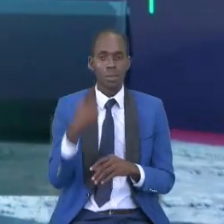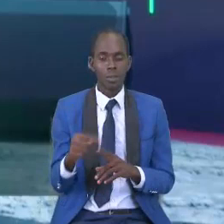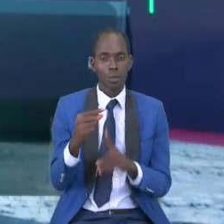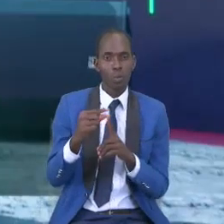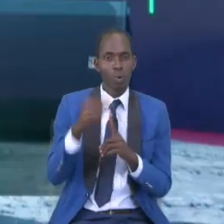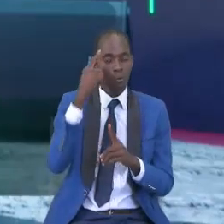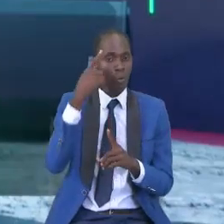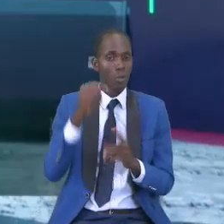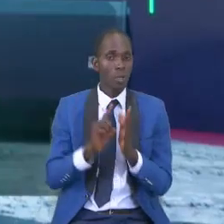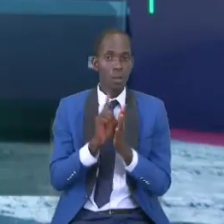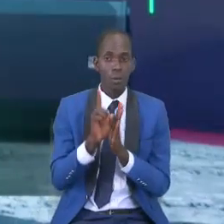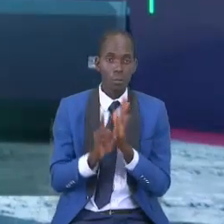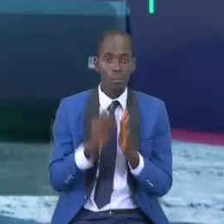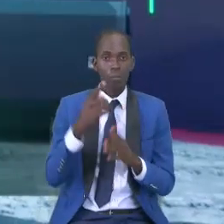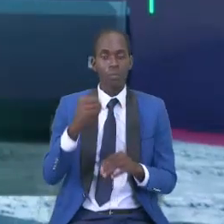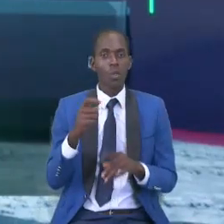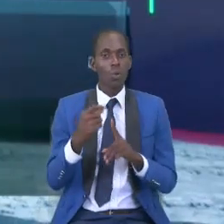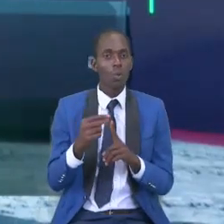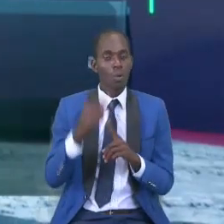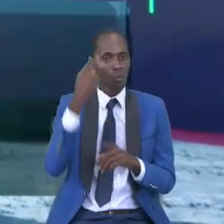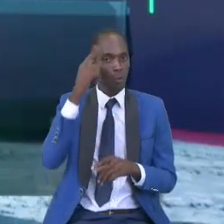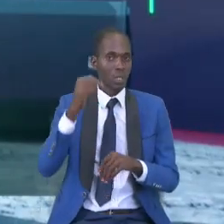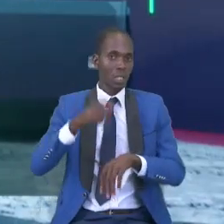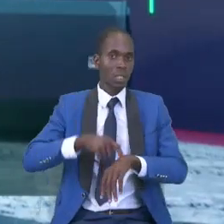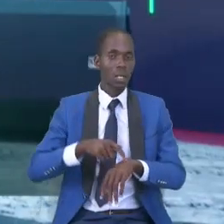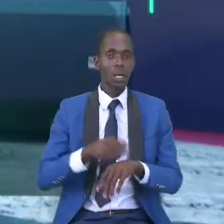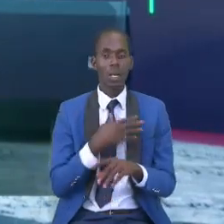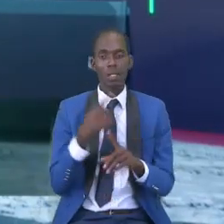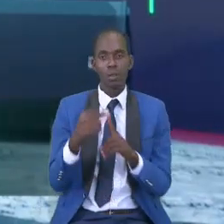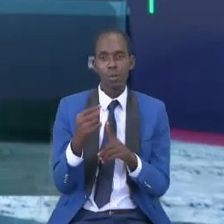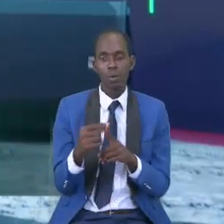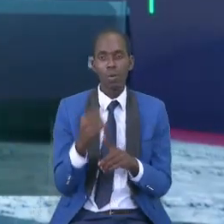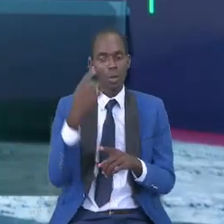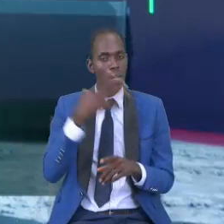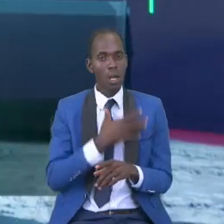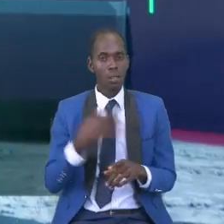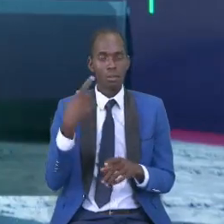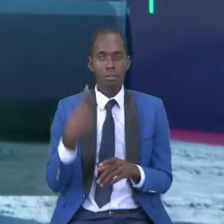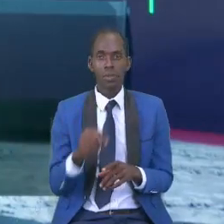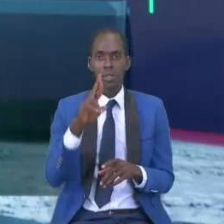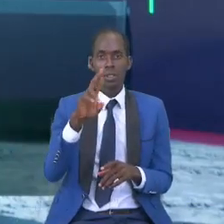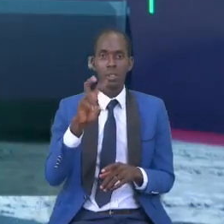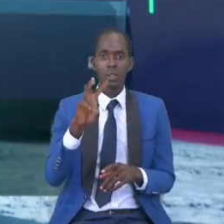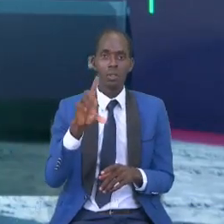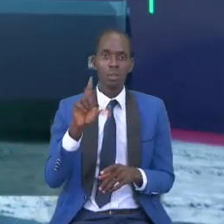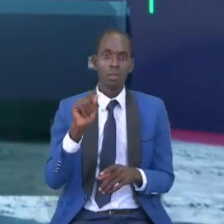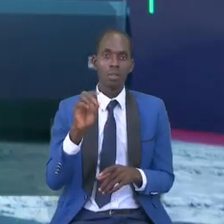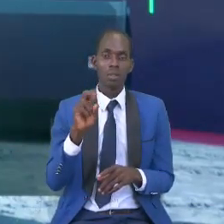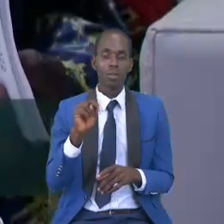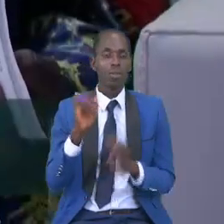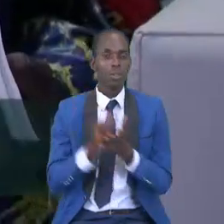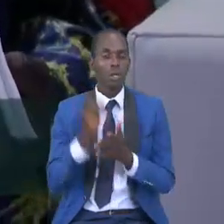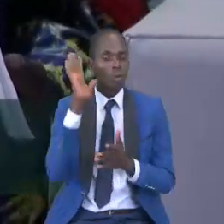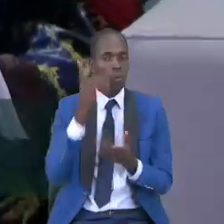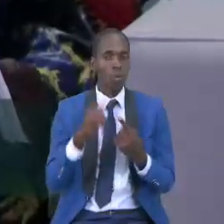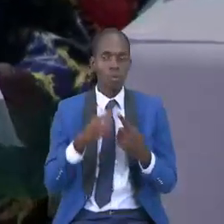hour, the message for the time, and the message and revelation that will be fulfilled in his life and